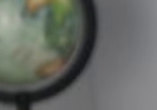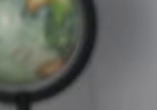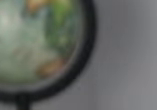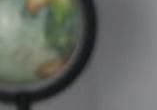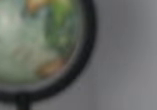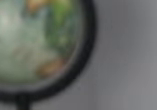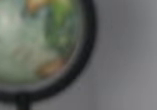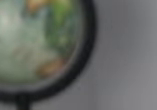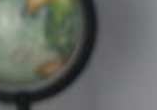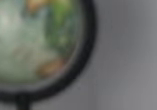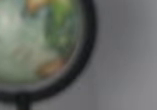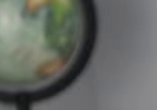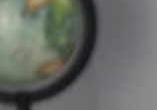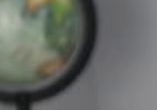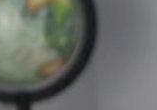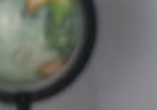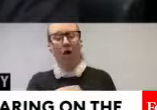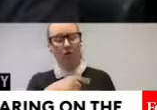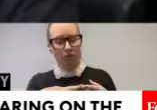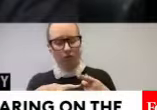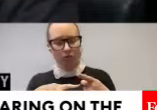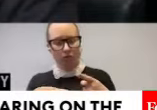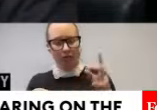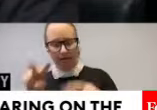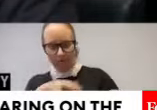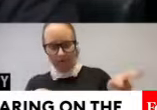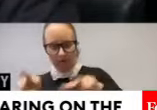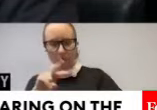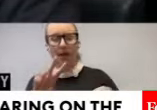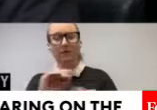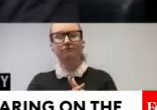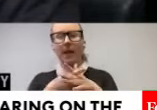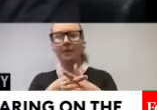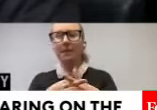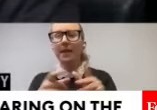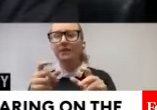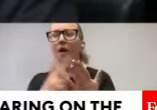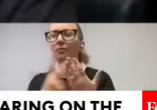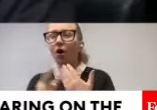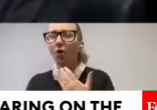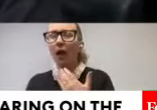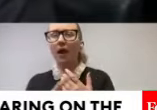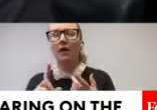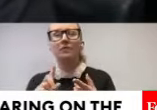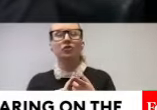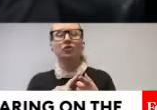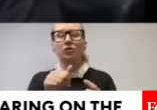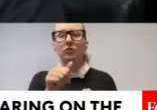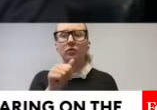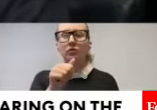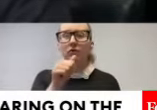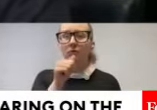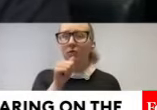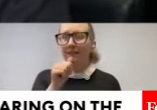running completely dry and big benefit cuts across the board. But is this a good idea? I'm going to give you the pros and cons of